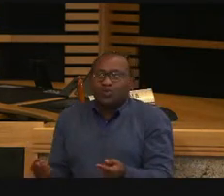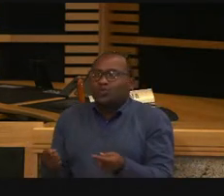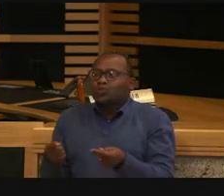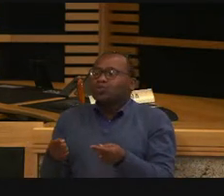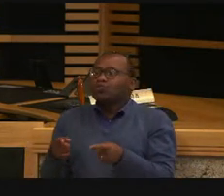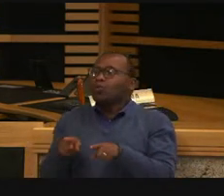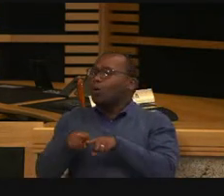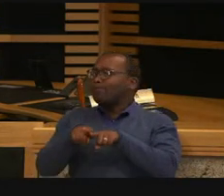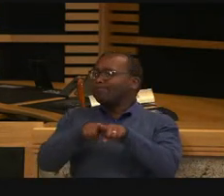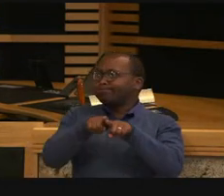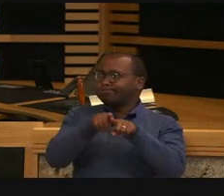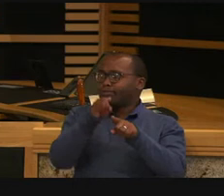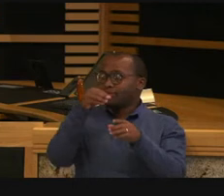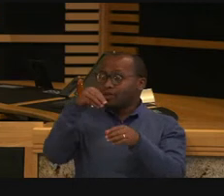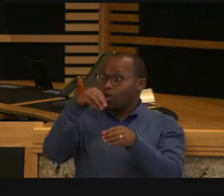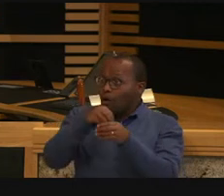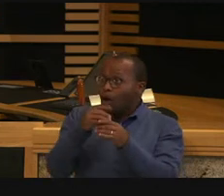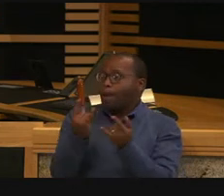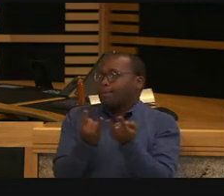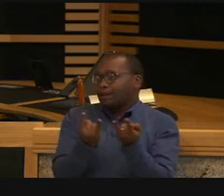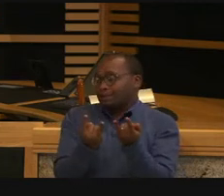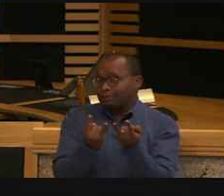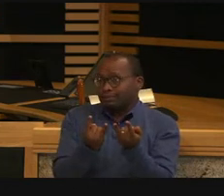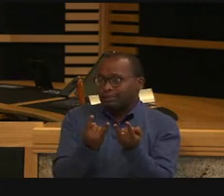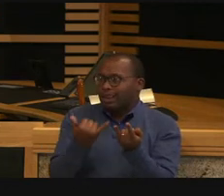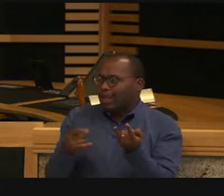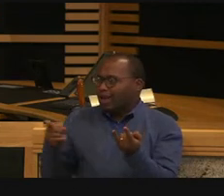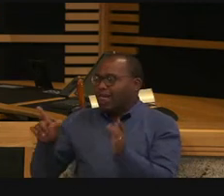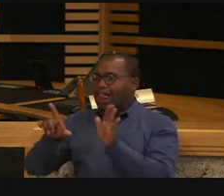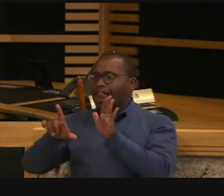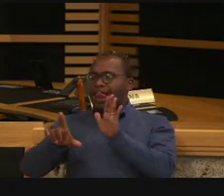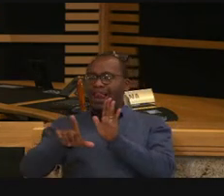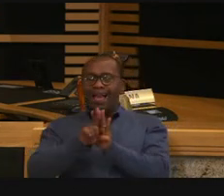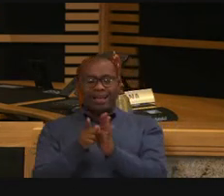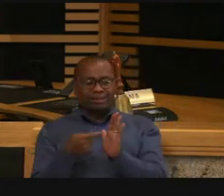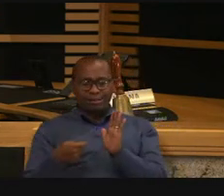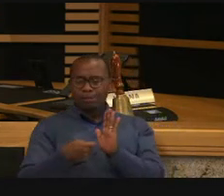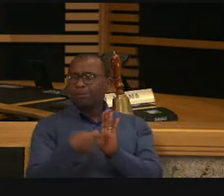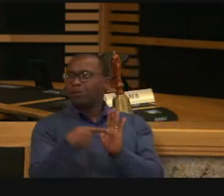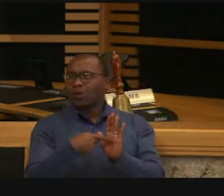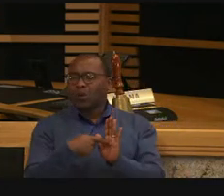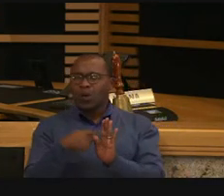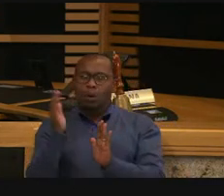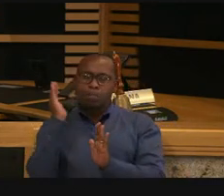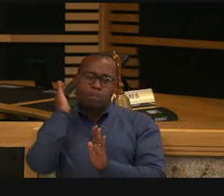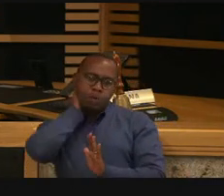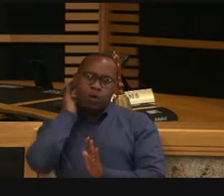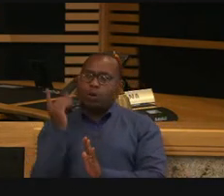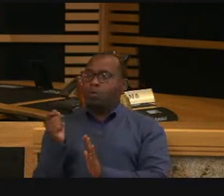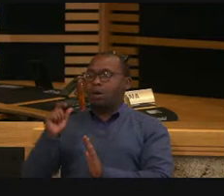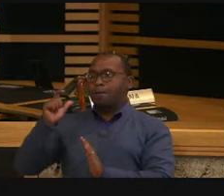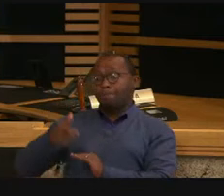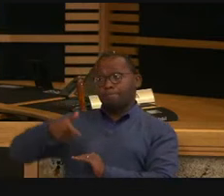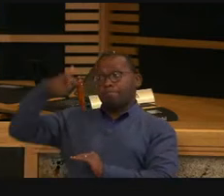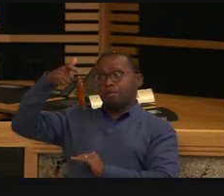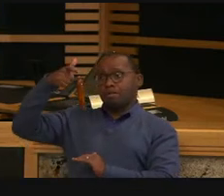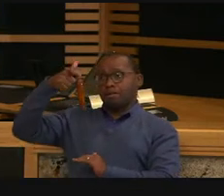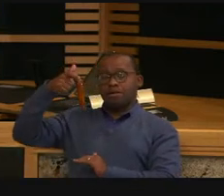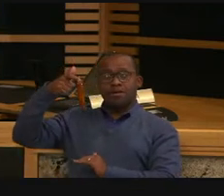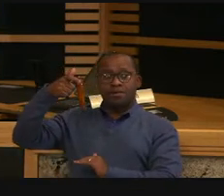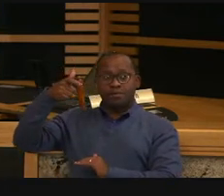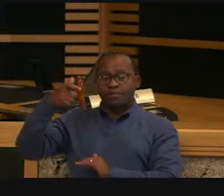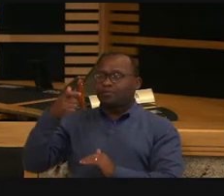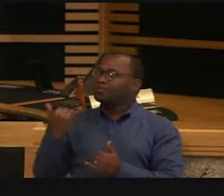expensive, and individual recreational users are opting to grow their own plants rather than risk persecution of purchasing.